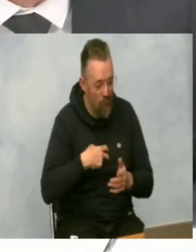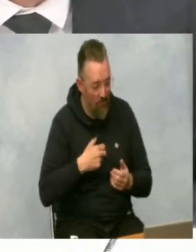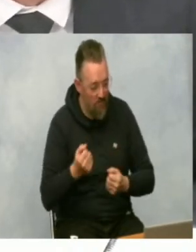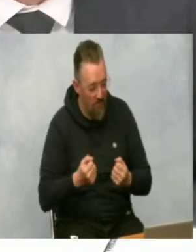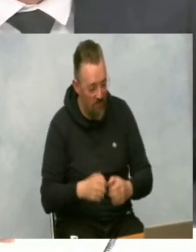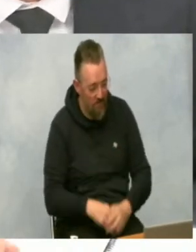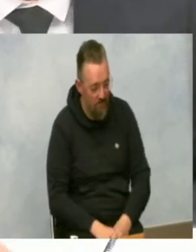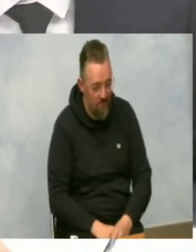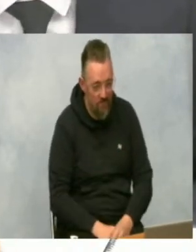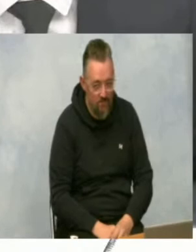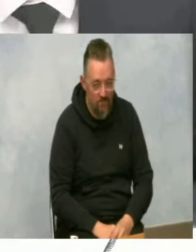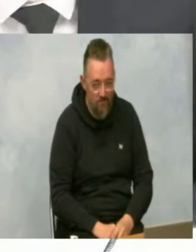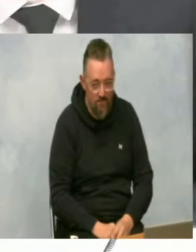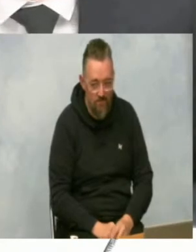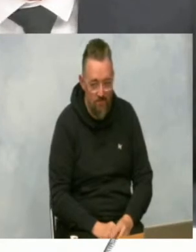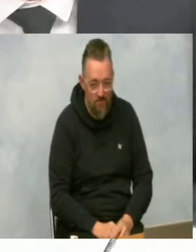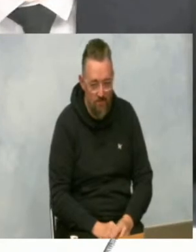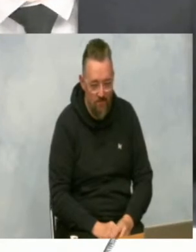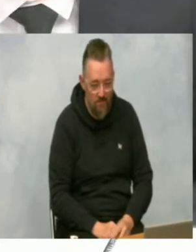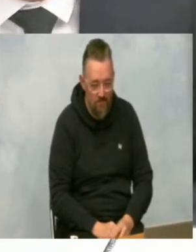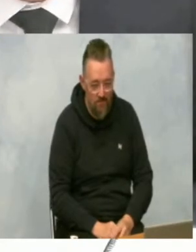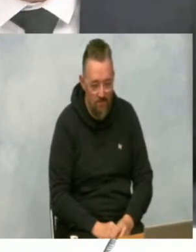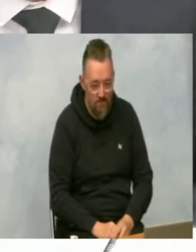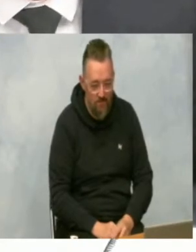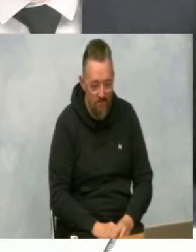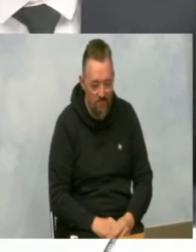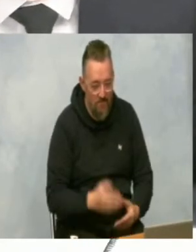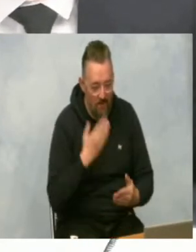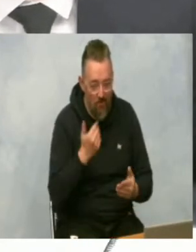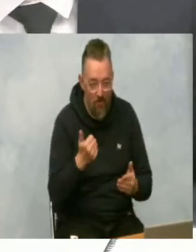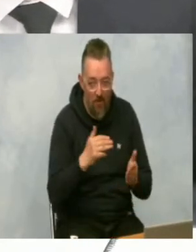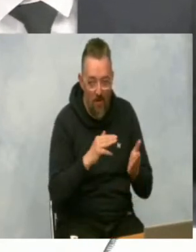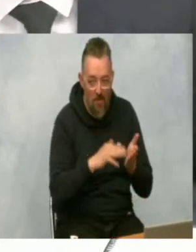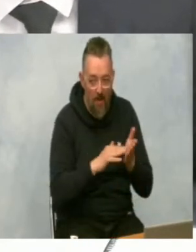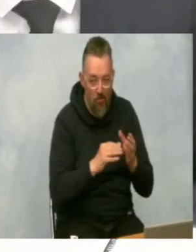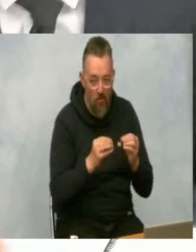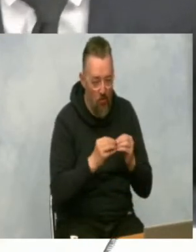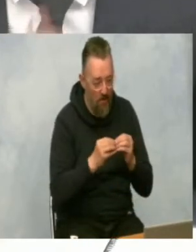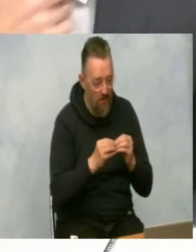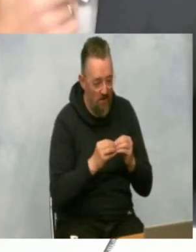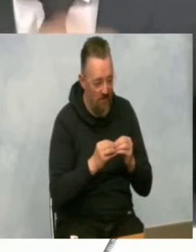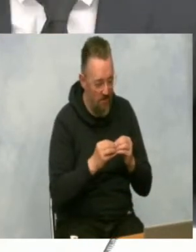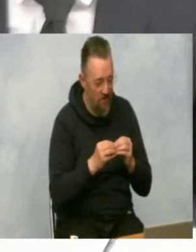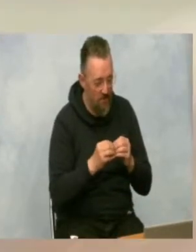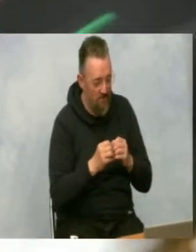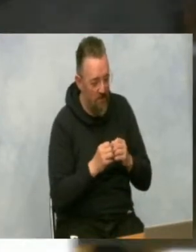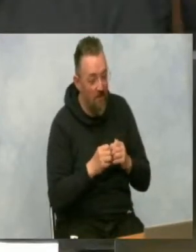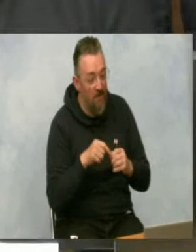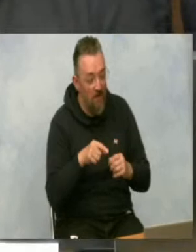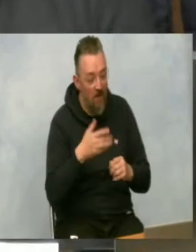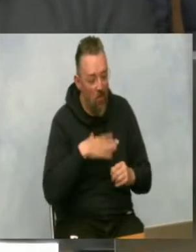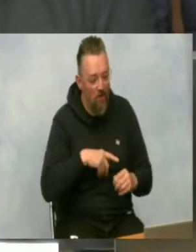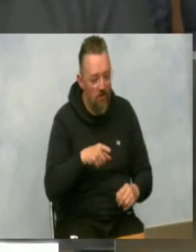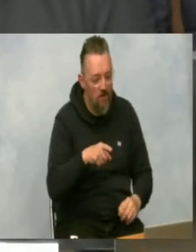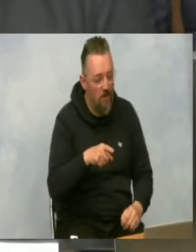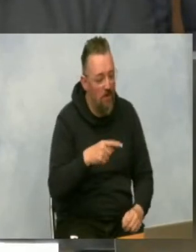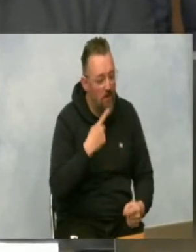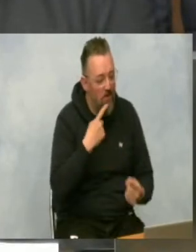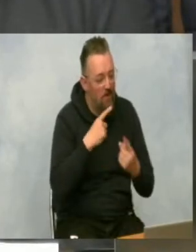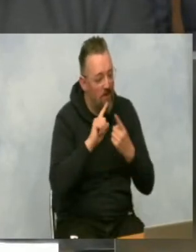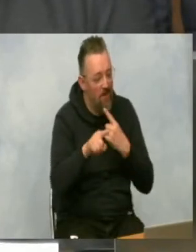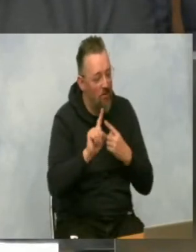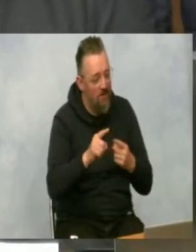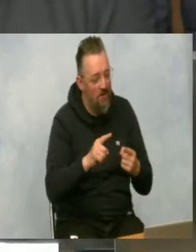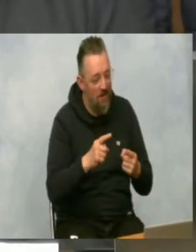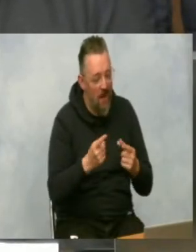car. Thanks very much. Matthew Buchanan. Thanks, Chair. I just want to echo Andrea's